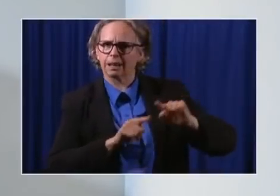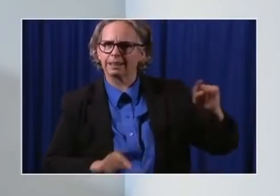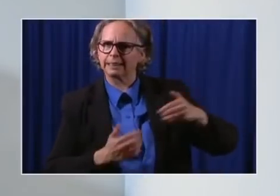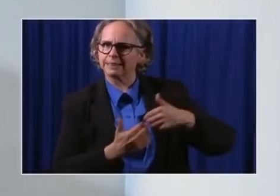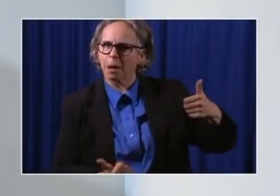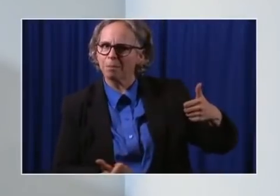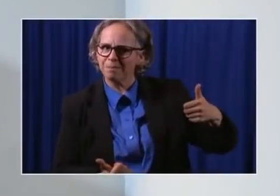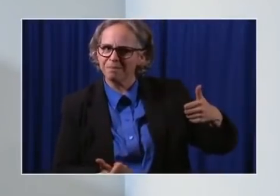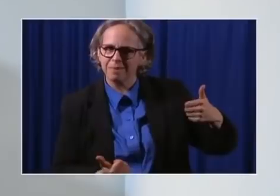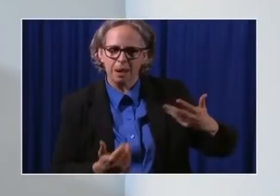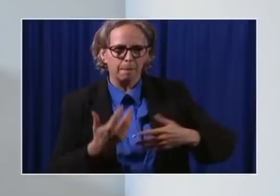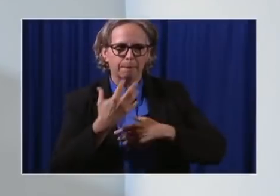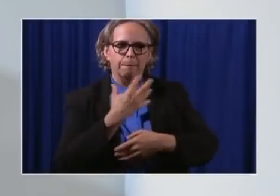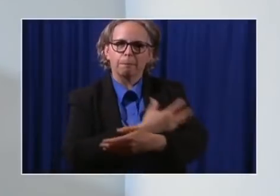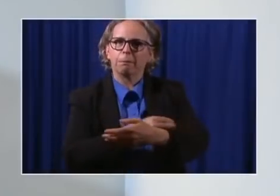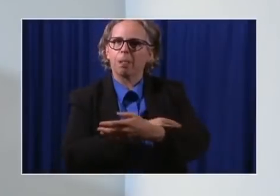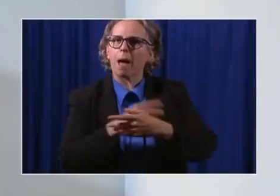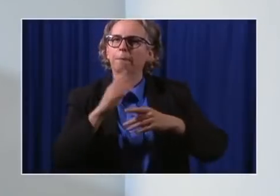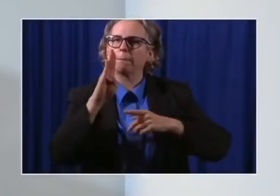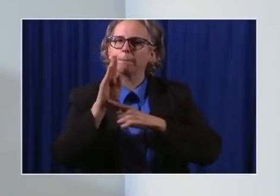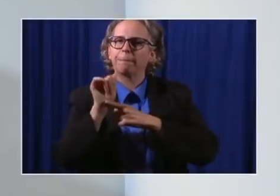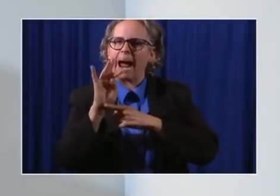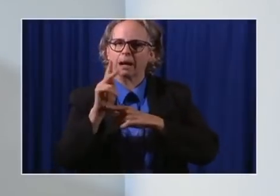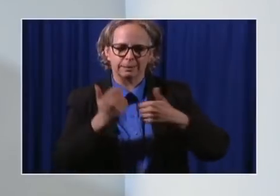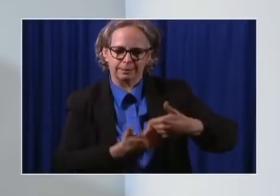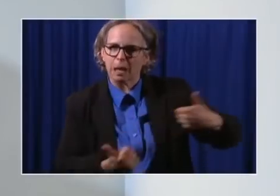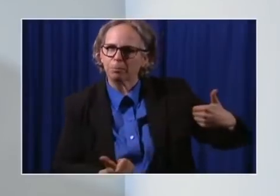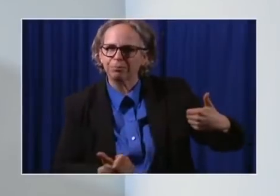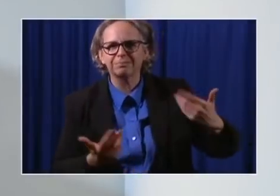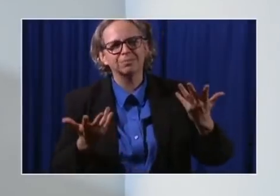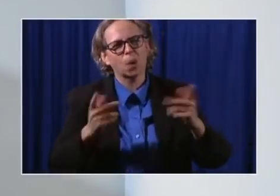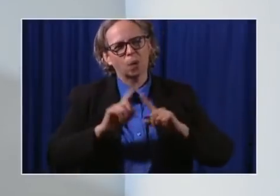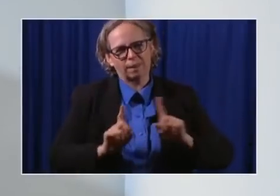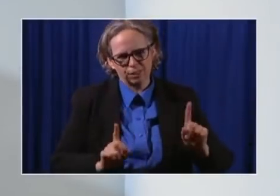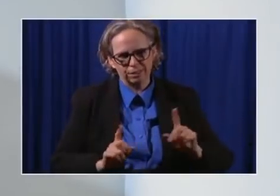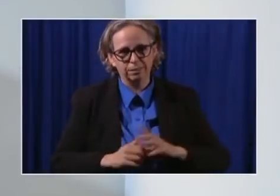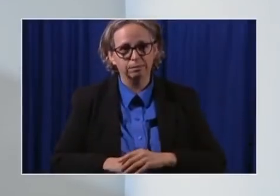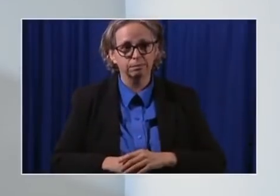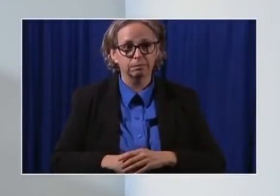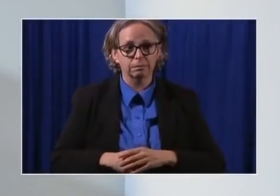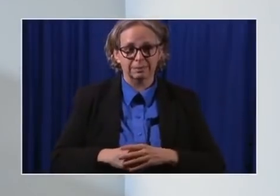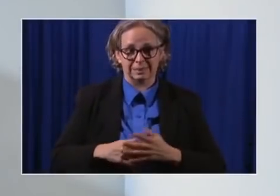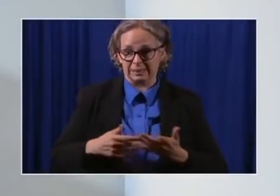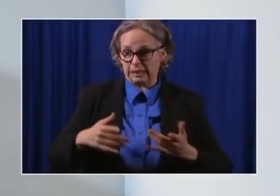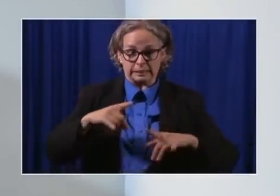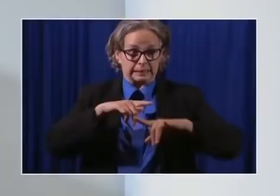note that during that same time period, hospitals and private labs performed